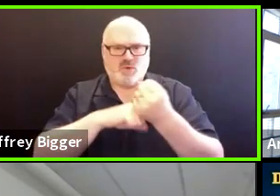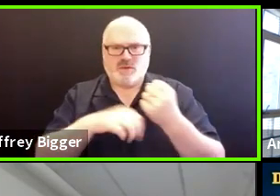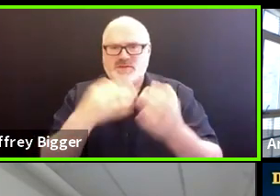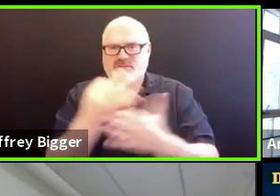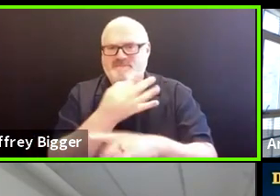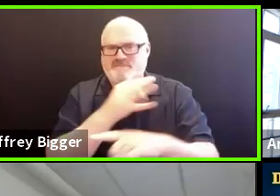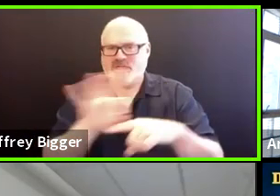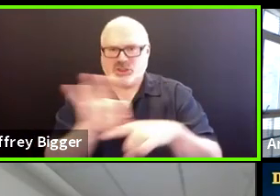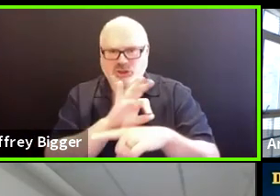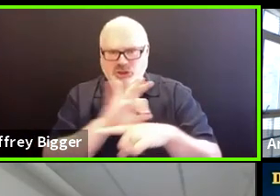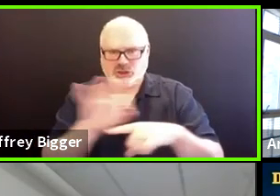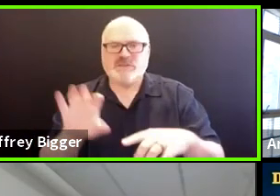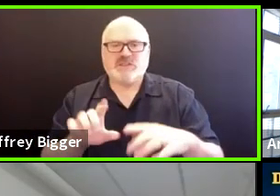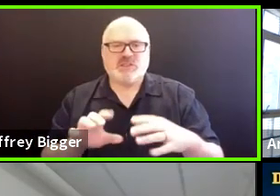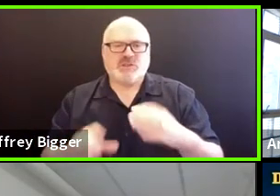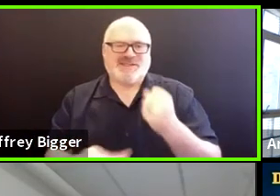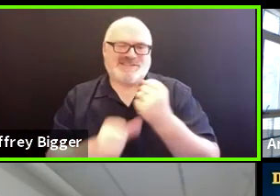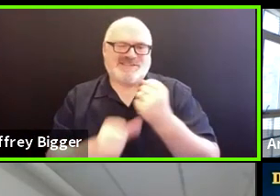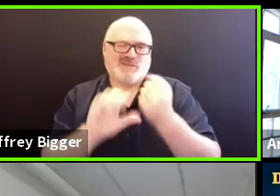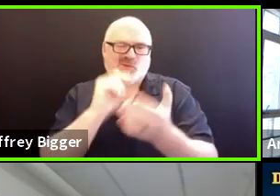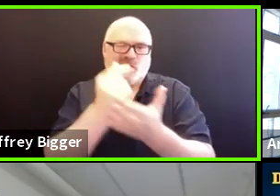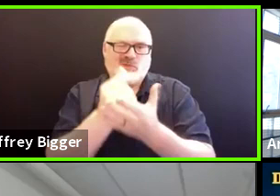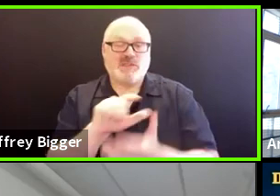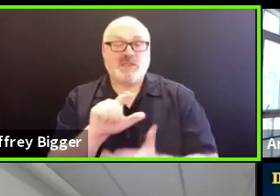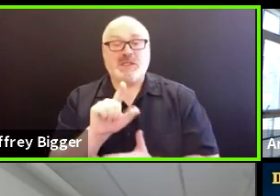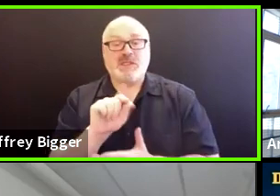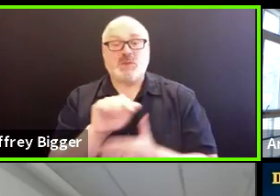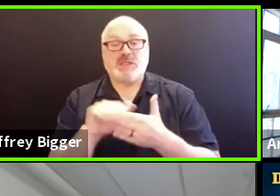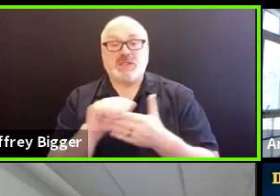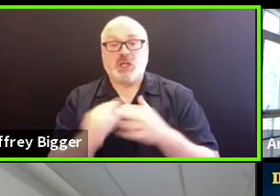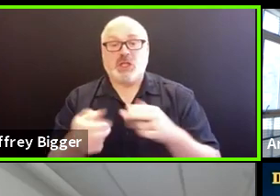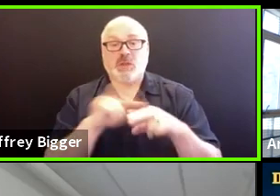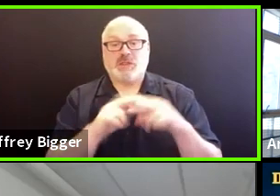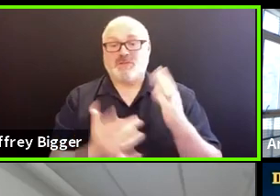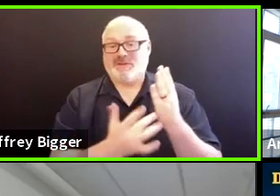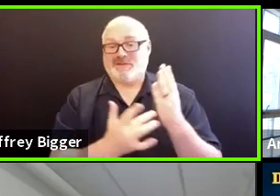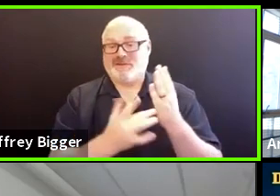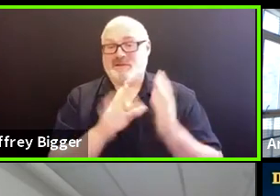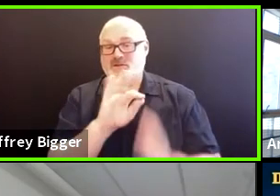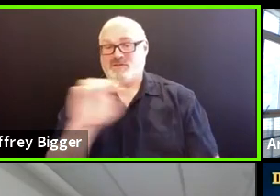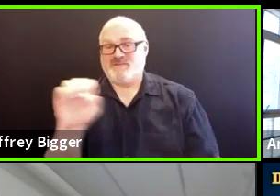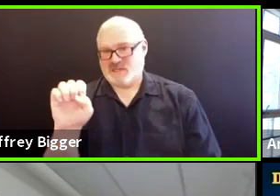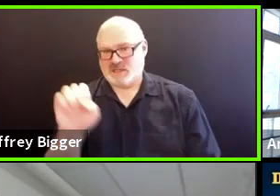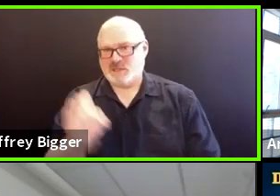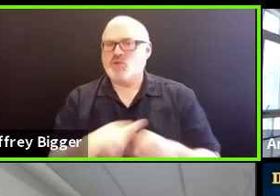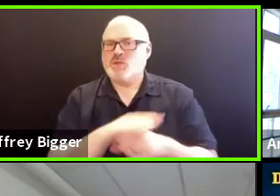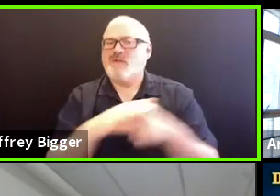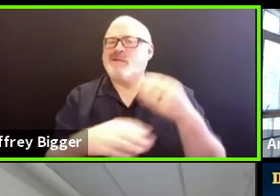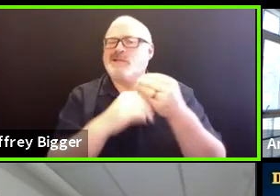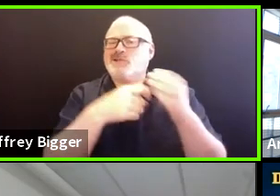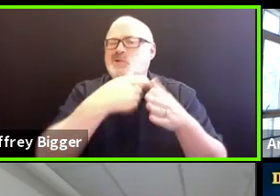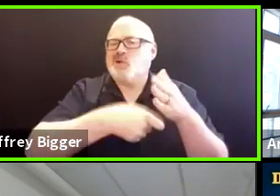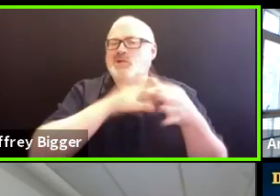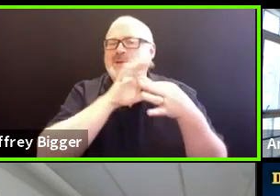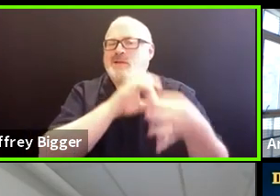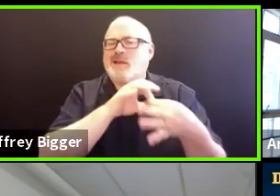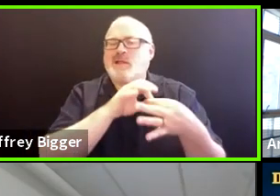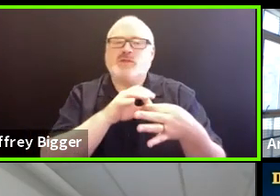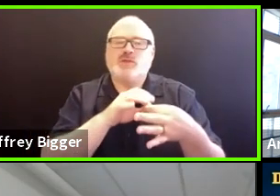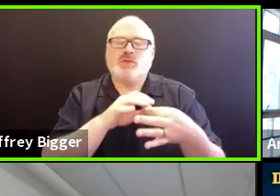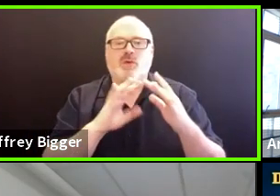to graduation, and a $20 increase to the technology fee to cover additional costs associated with